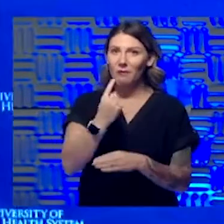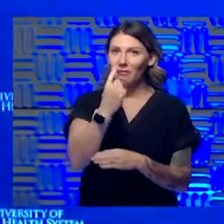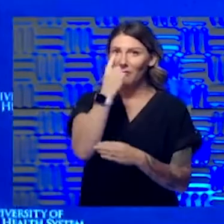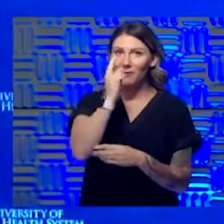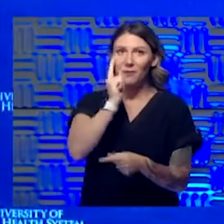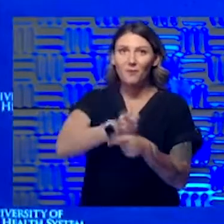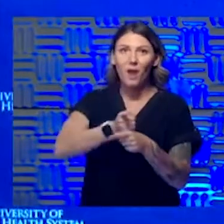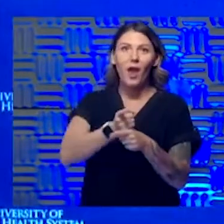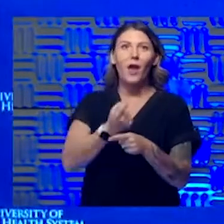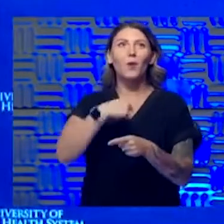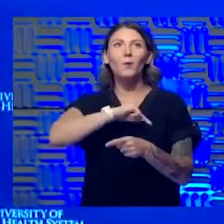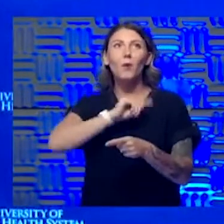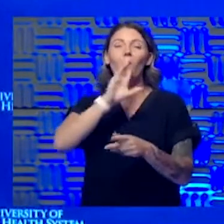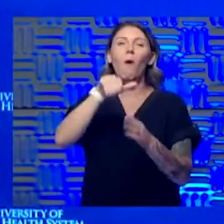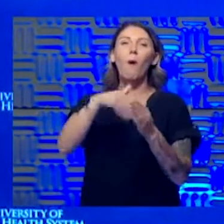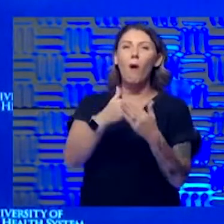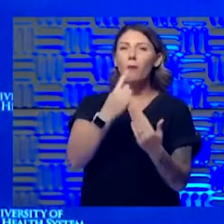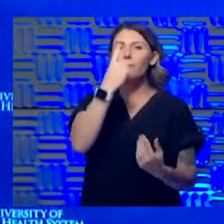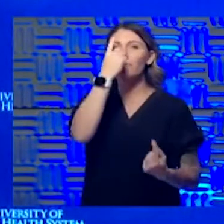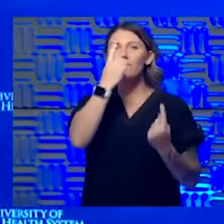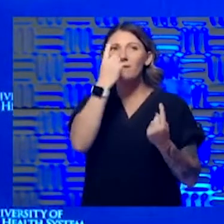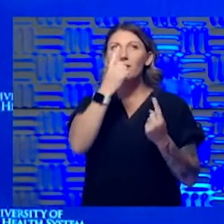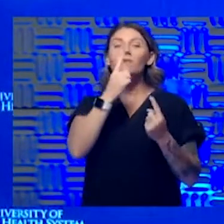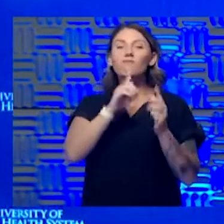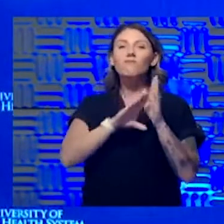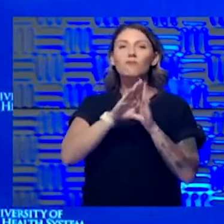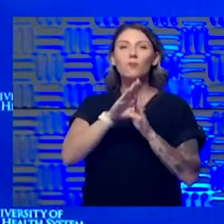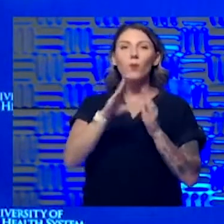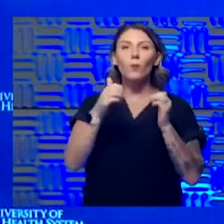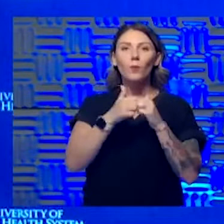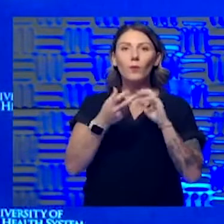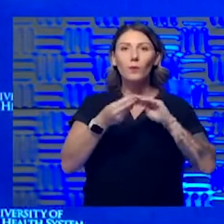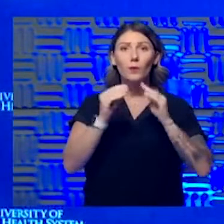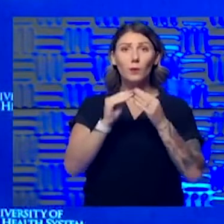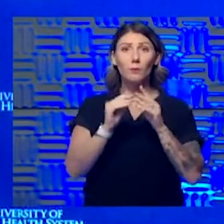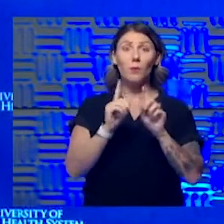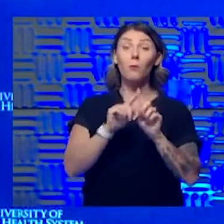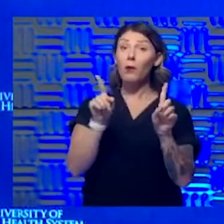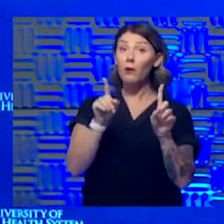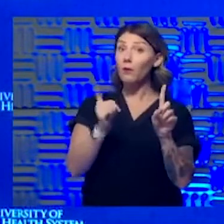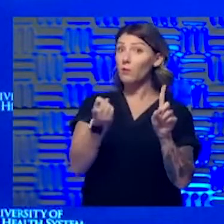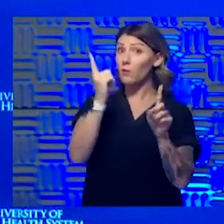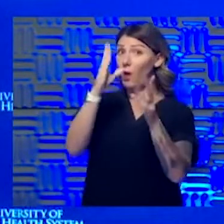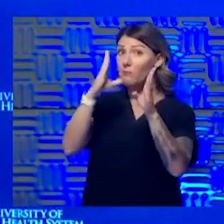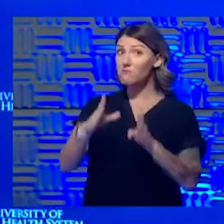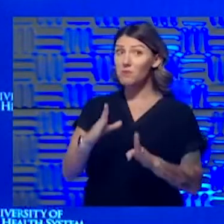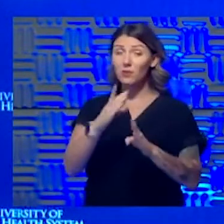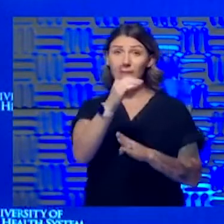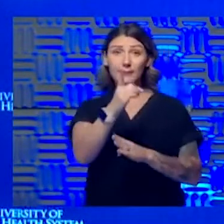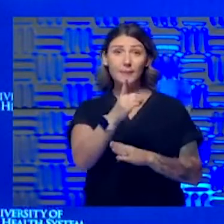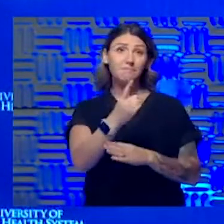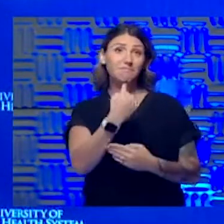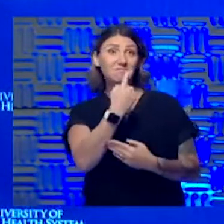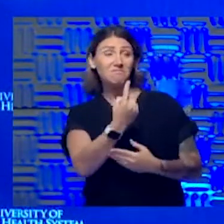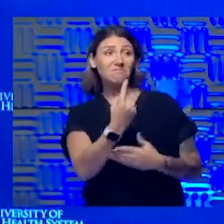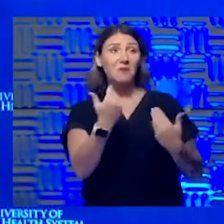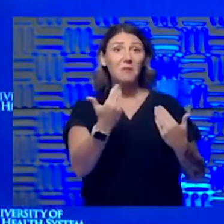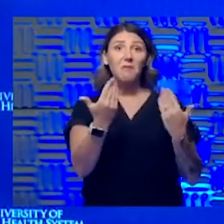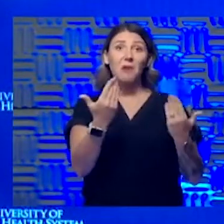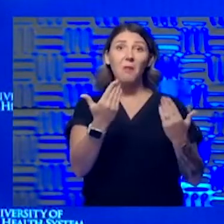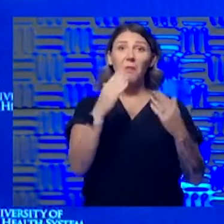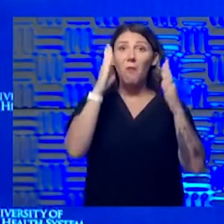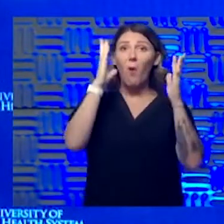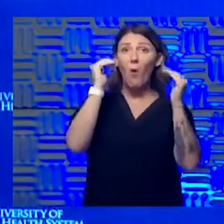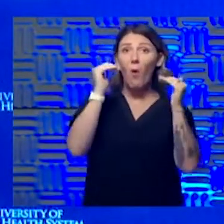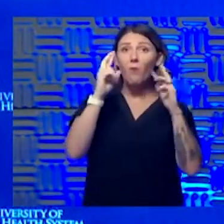think, anticipated some growth in the numbers, except one person said he thinks it's going to stay flat. Yeah. And I hope that he's right and we're wrong. That would be